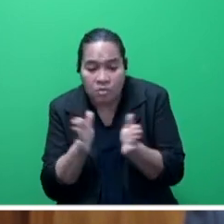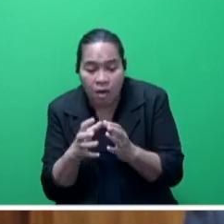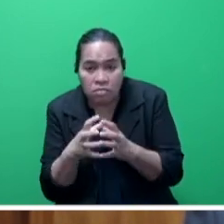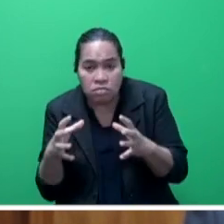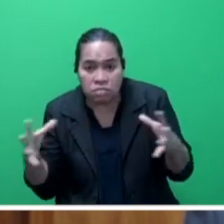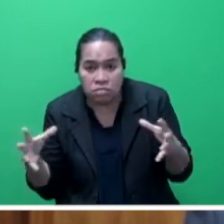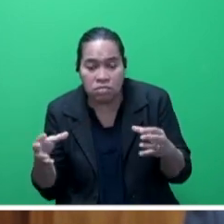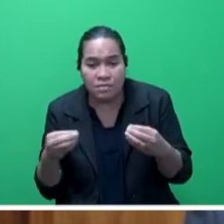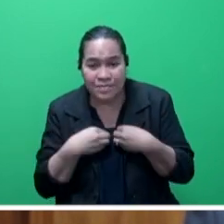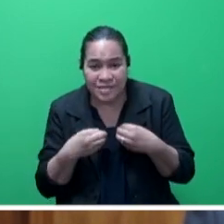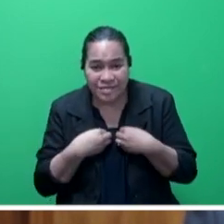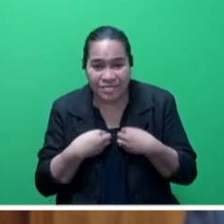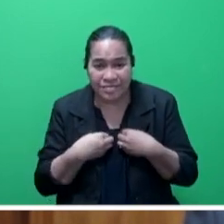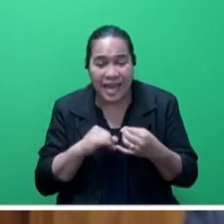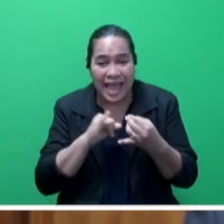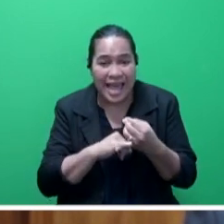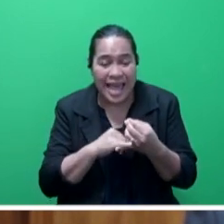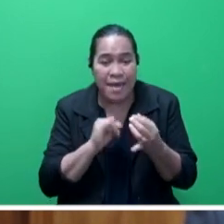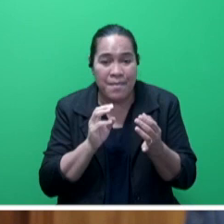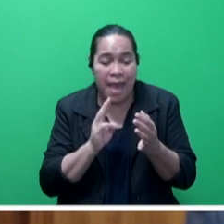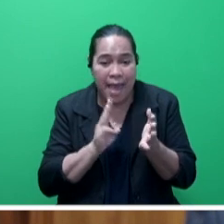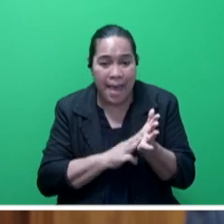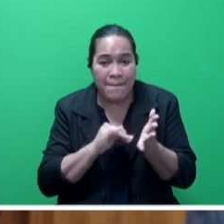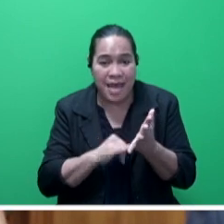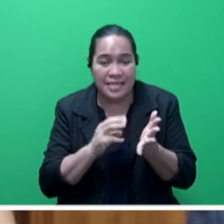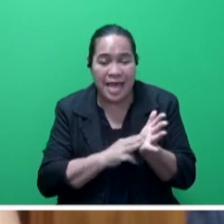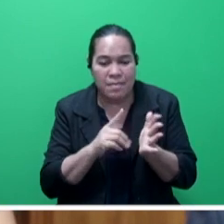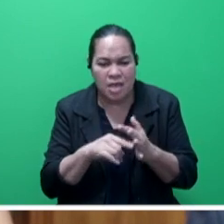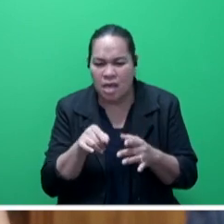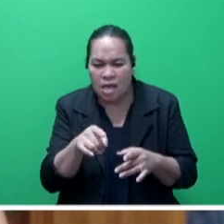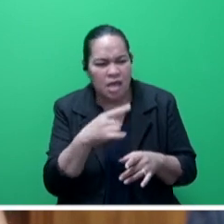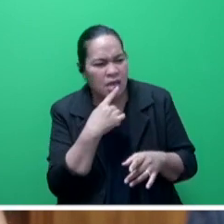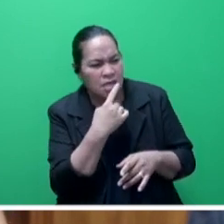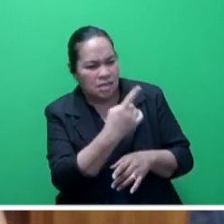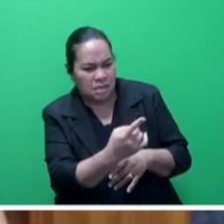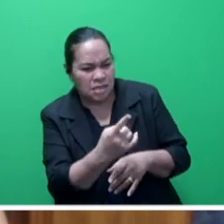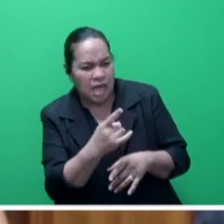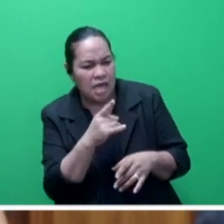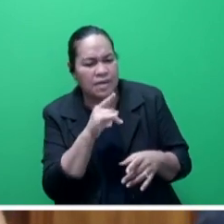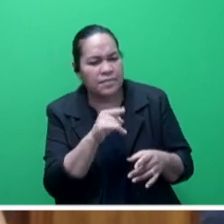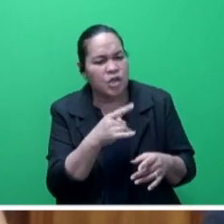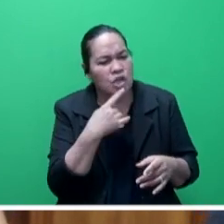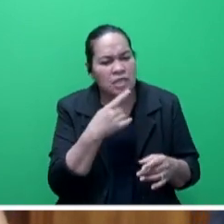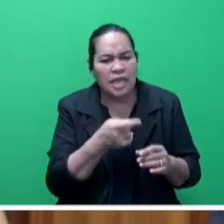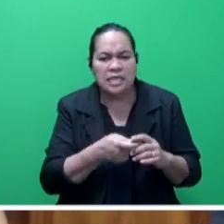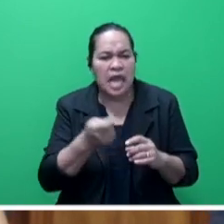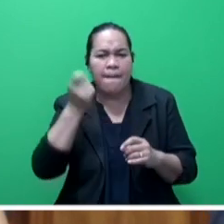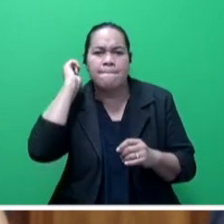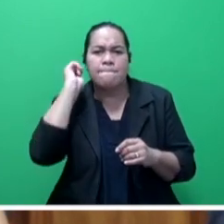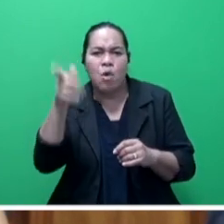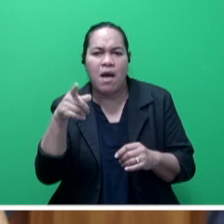Jale claimed that the support to the people is boomerang aid. Mr. Speaker, sir, if the Fijian government had